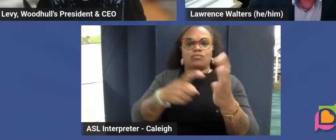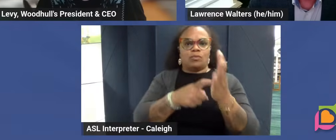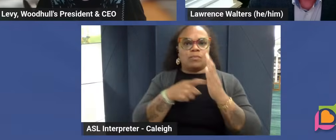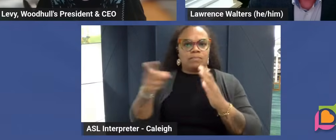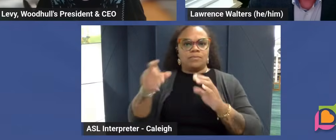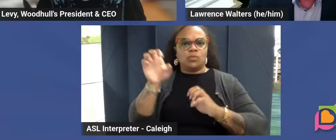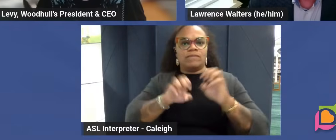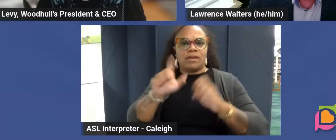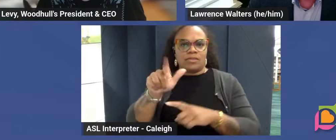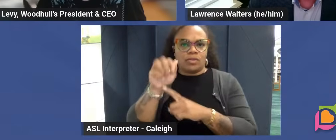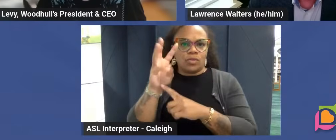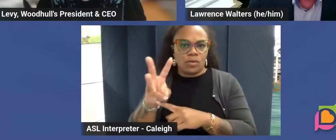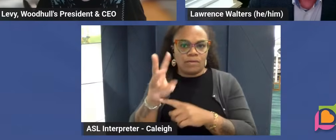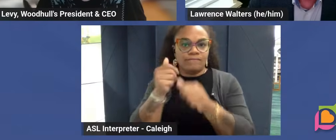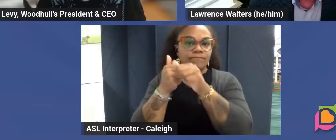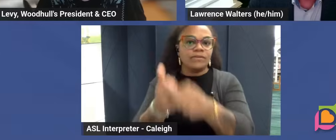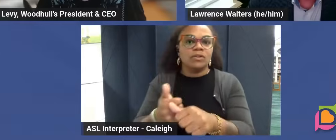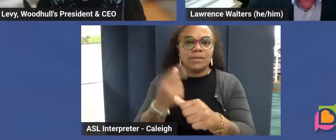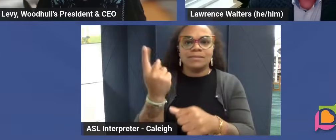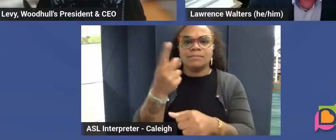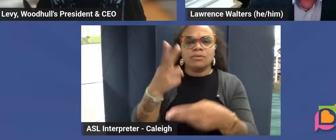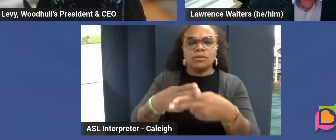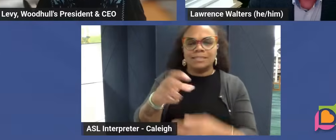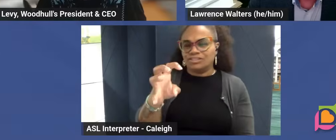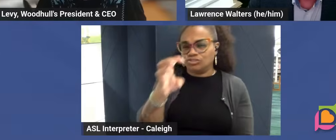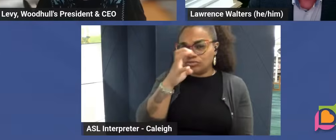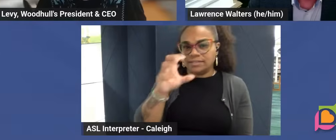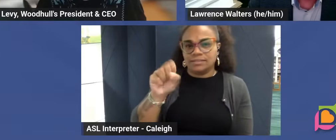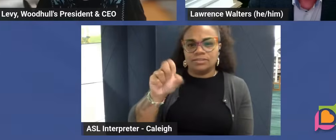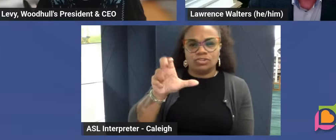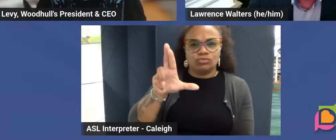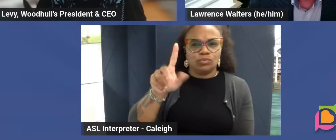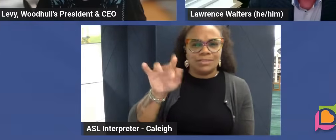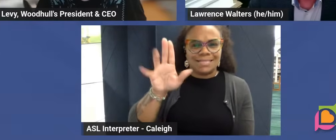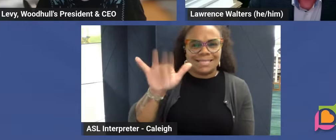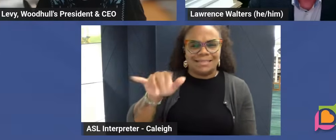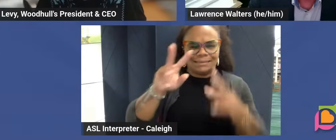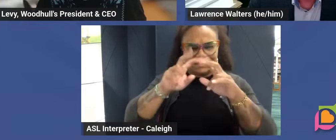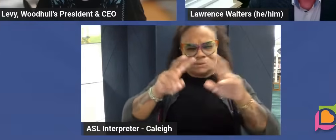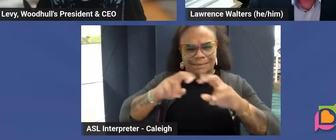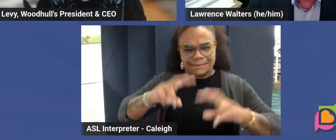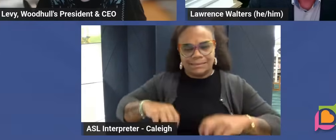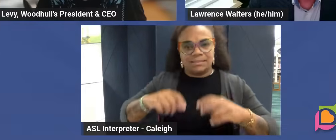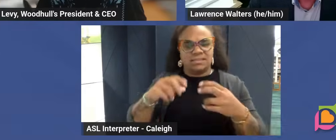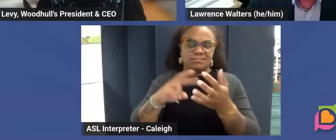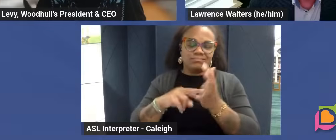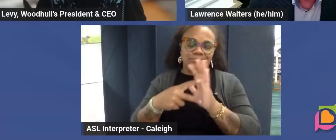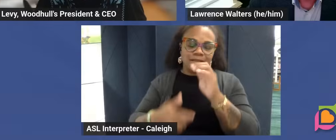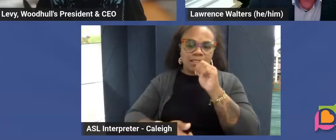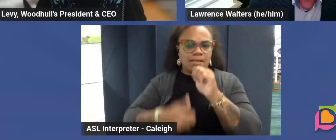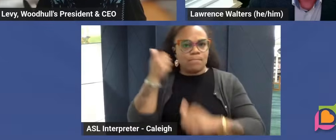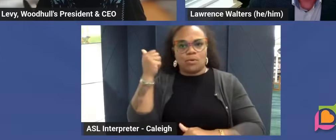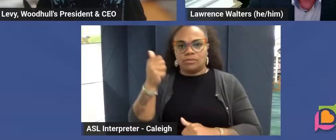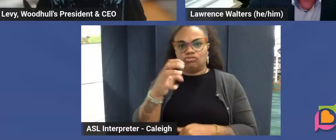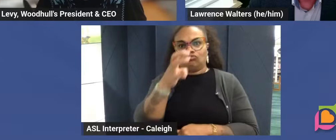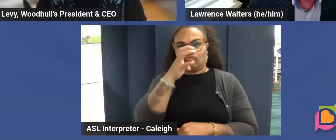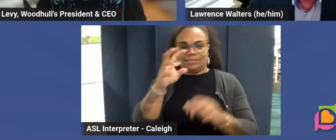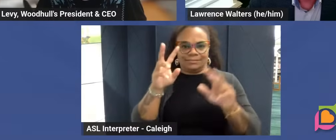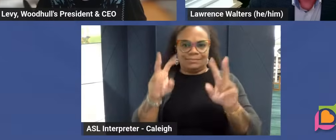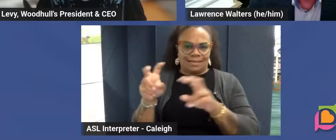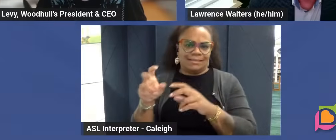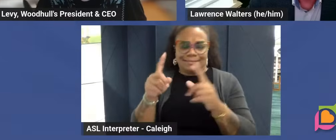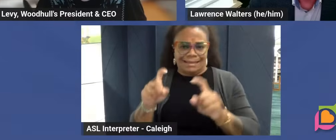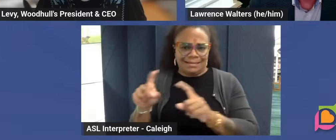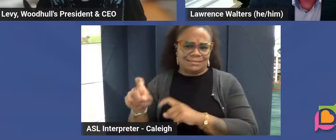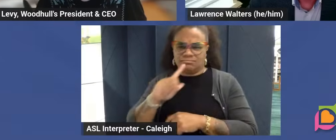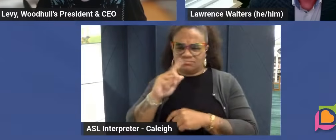evaluated by what's called strict scrutiny, which is the strictest test, as you can imagine. It's called strict scrutiny. It's the hardest test